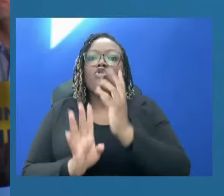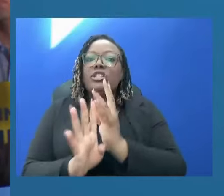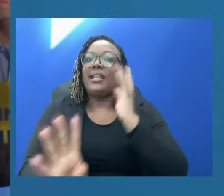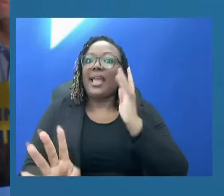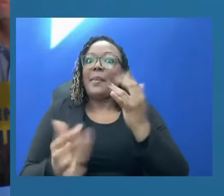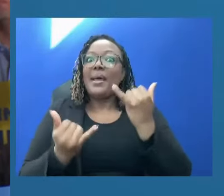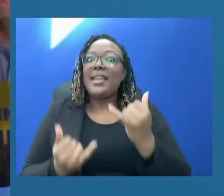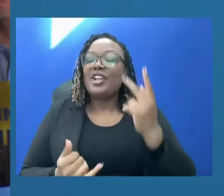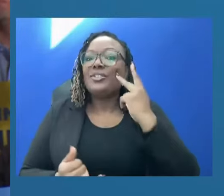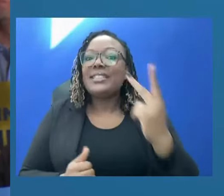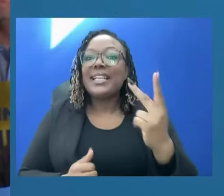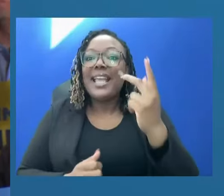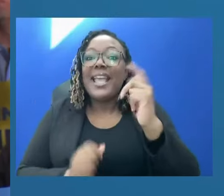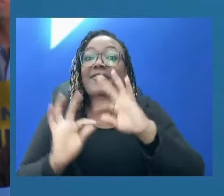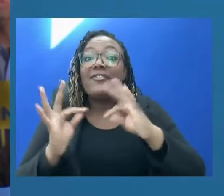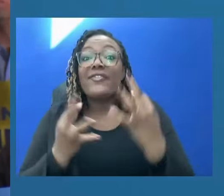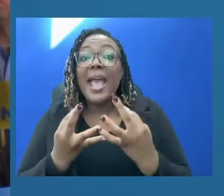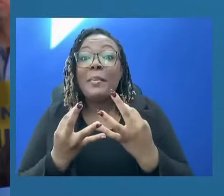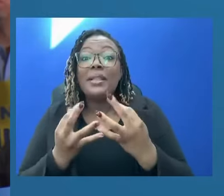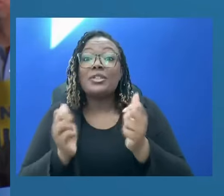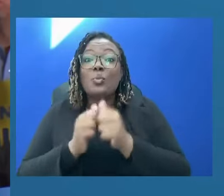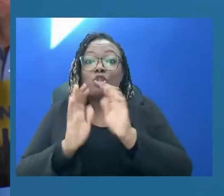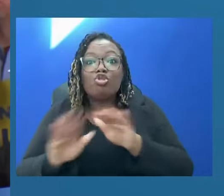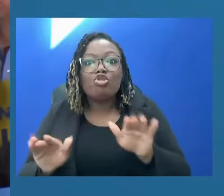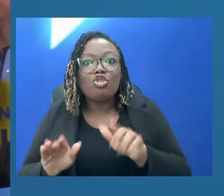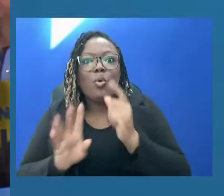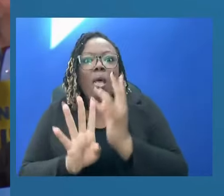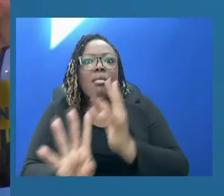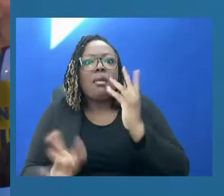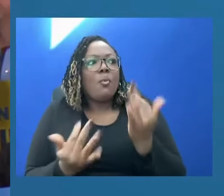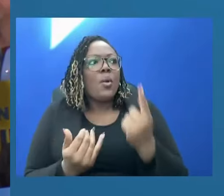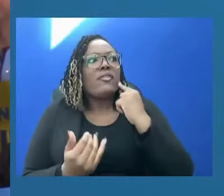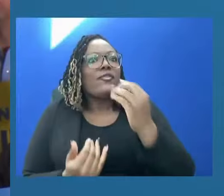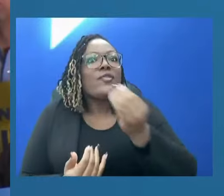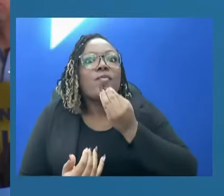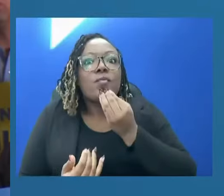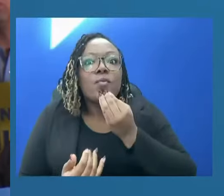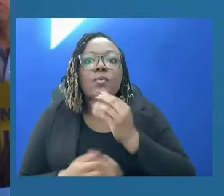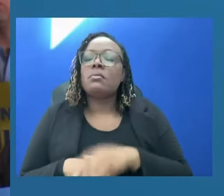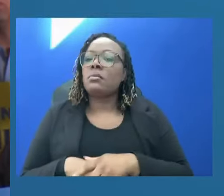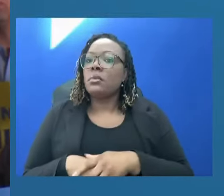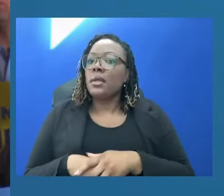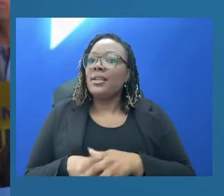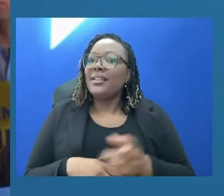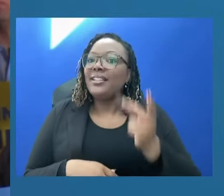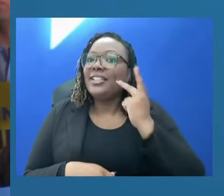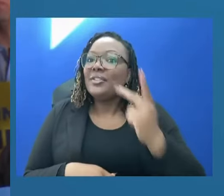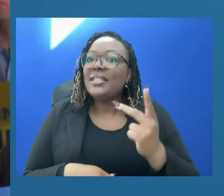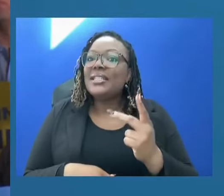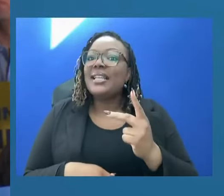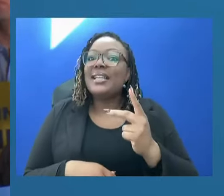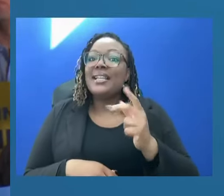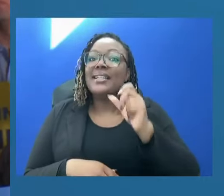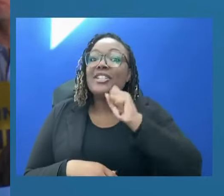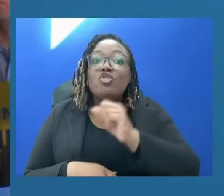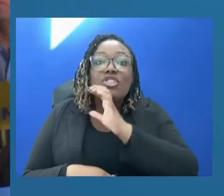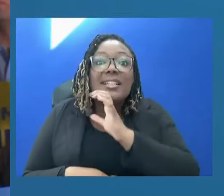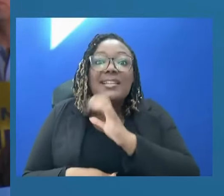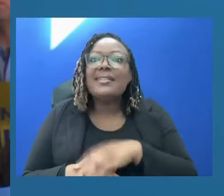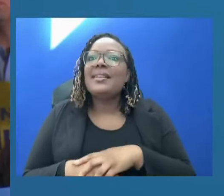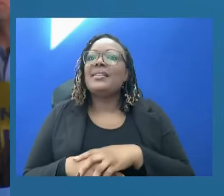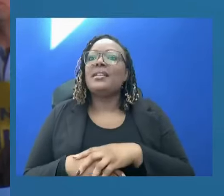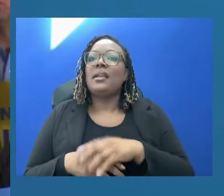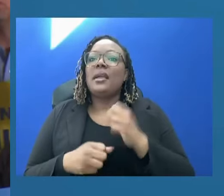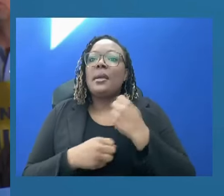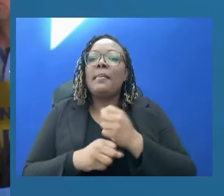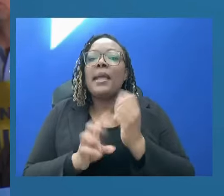you're seeing families with kids. And you're seeing seniors, making